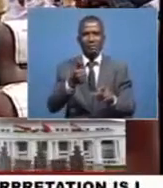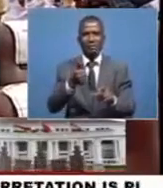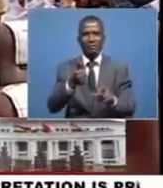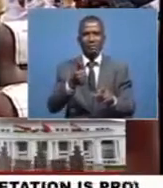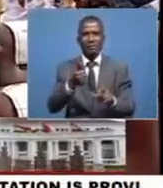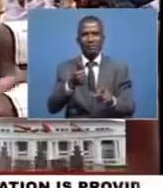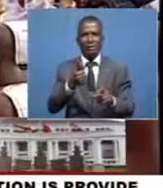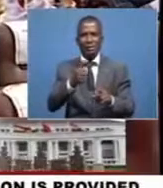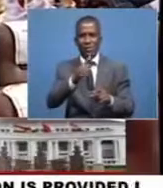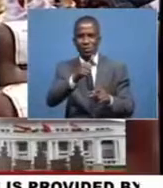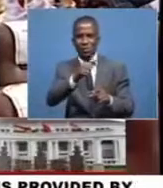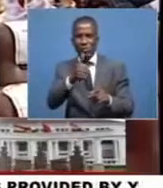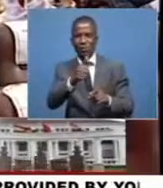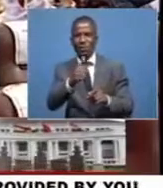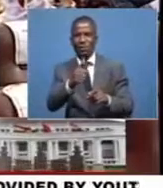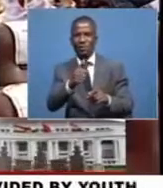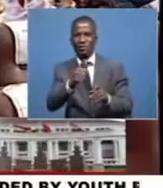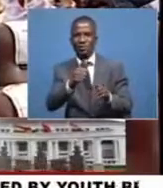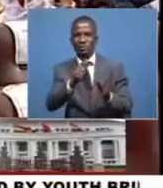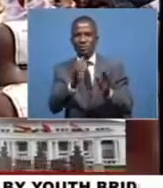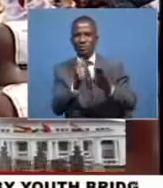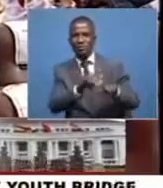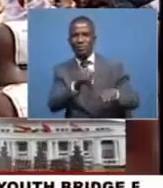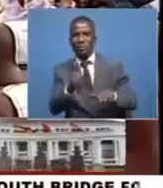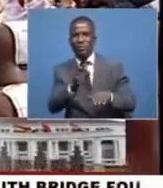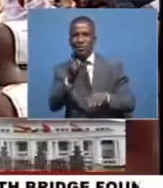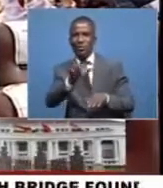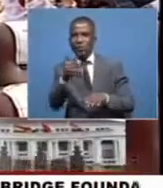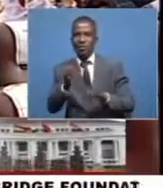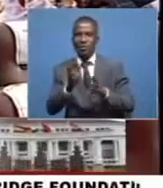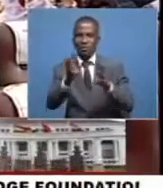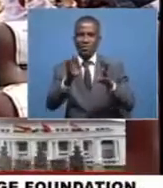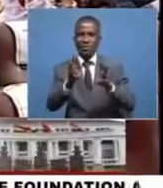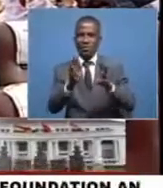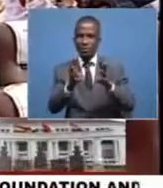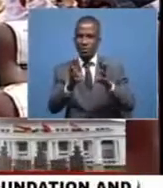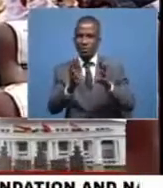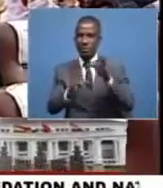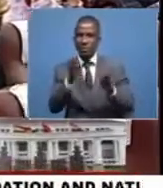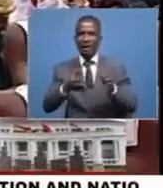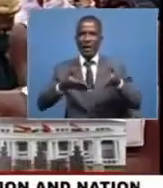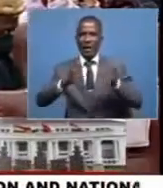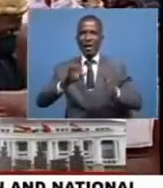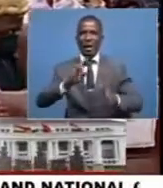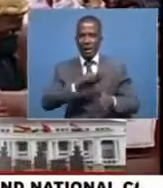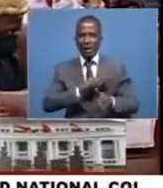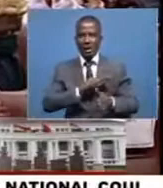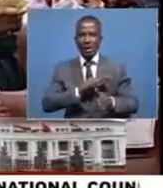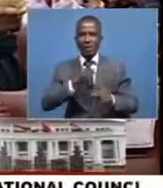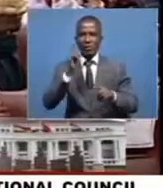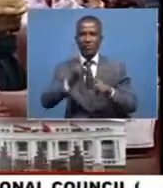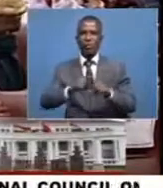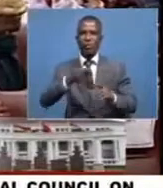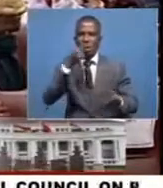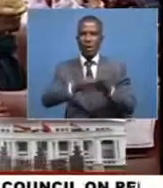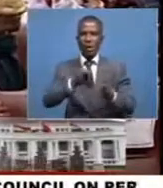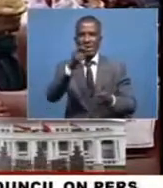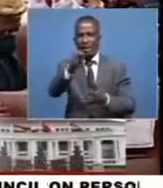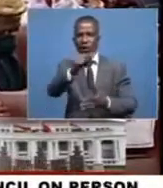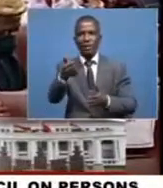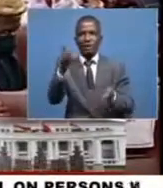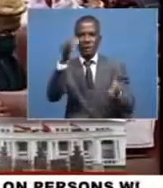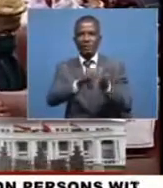going through all those different processes if your lordships would allow us the opportunity to file and have those